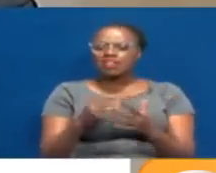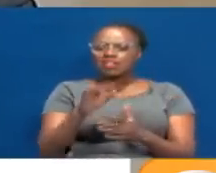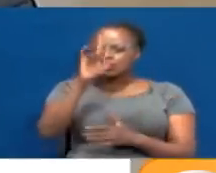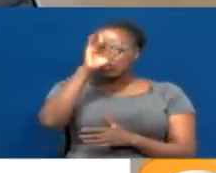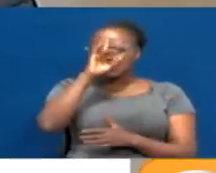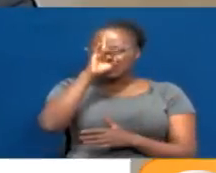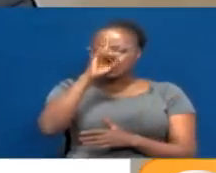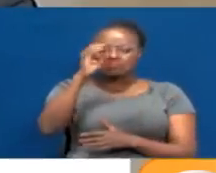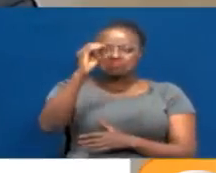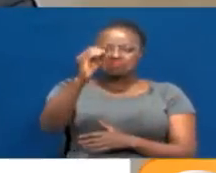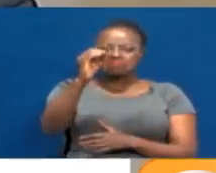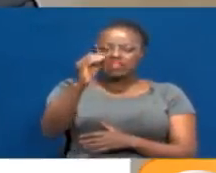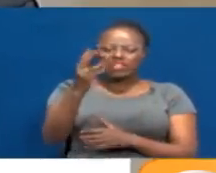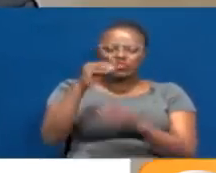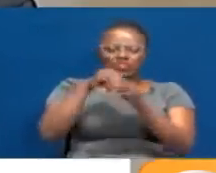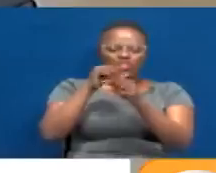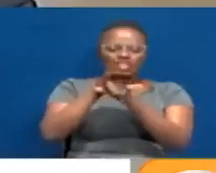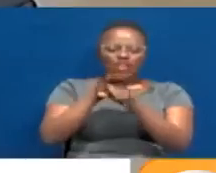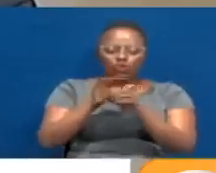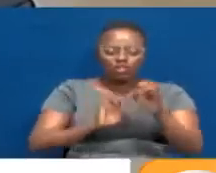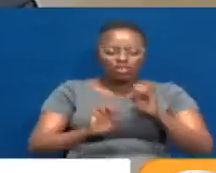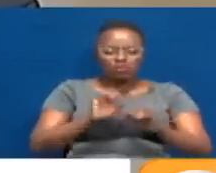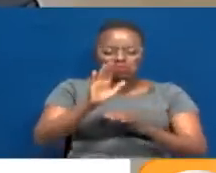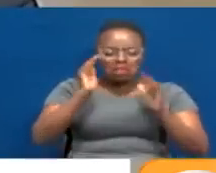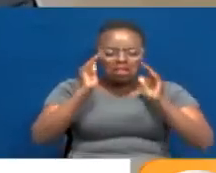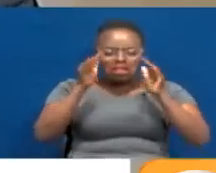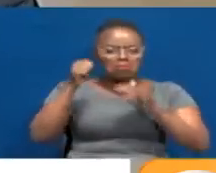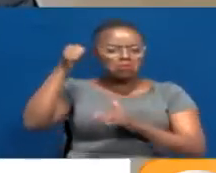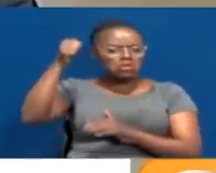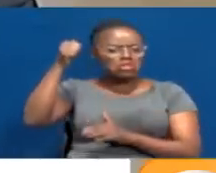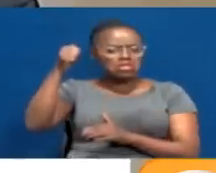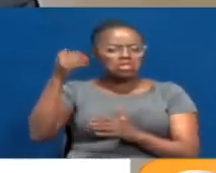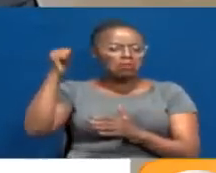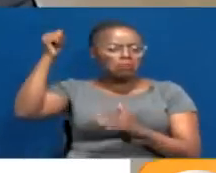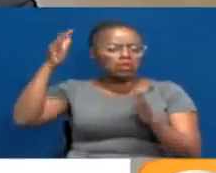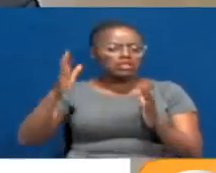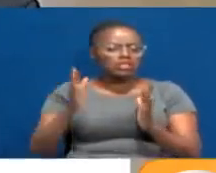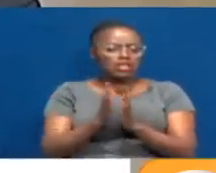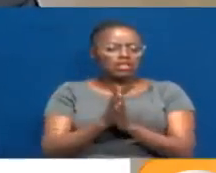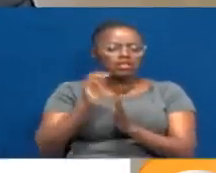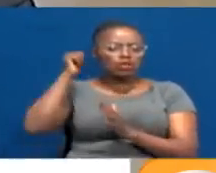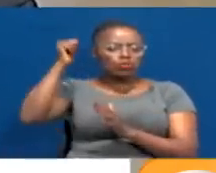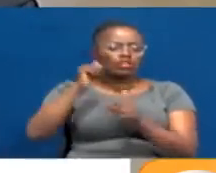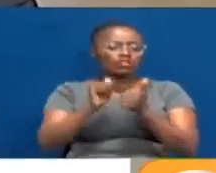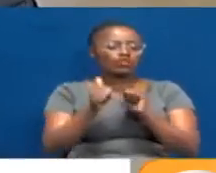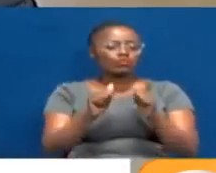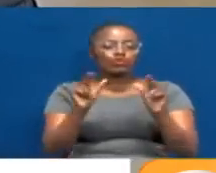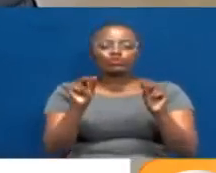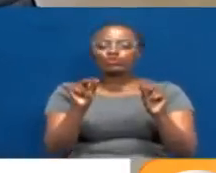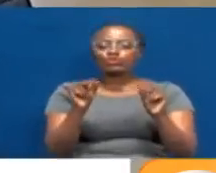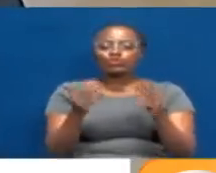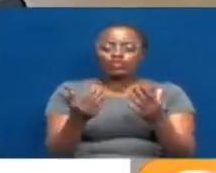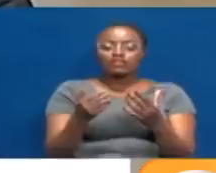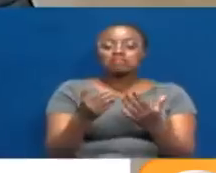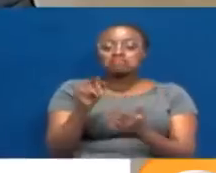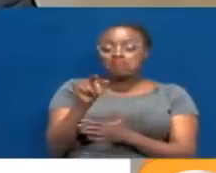serious. Do not invest too much of your emotions in politics, politicians, and political competition.